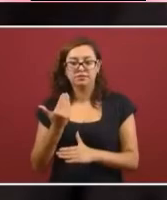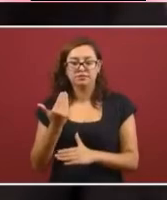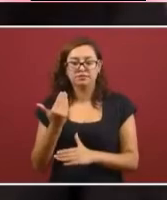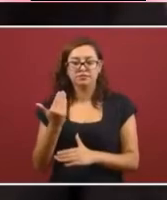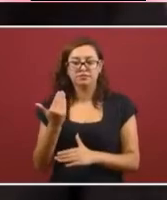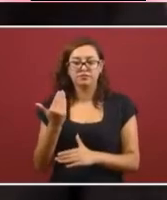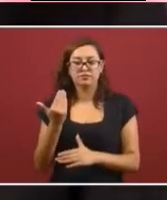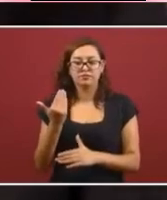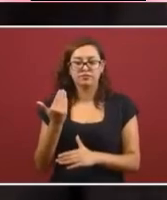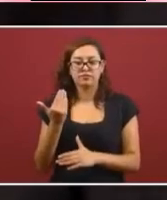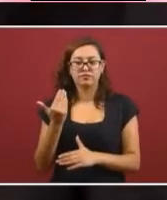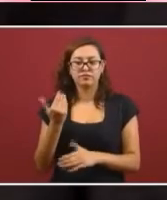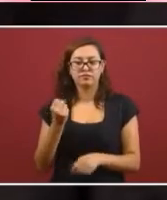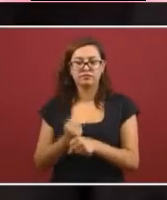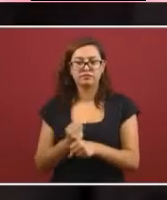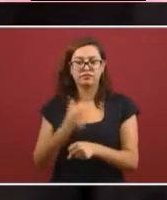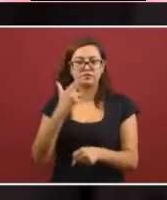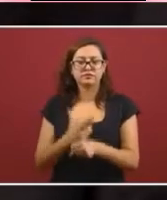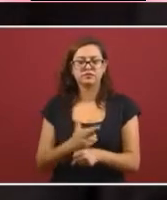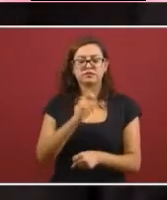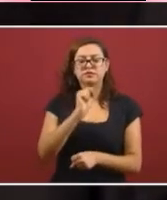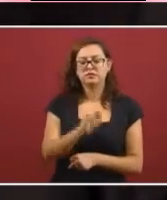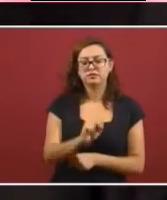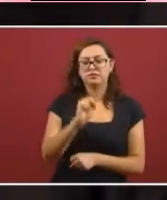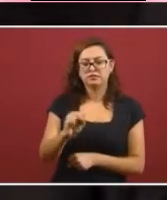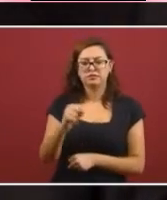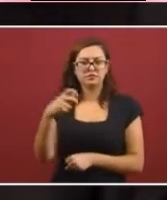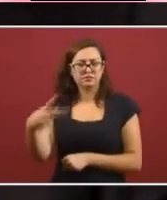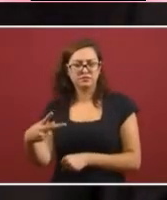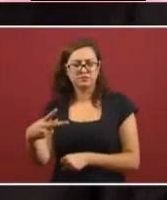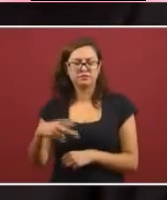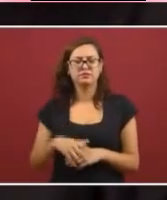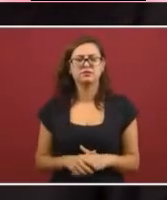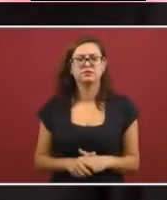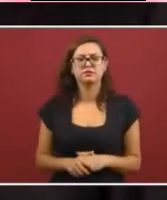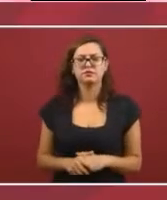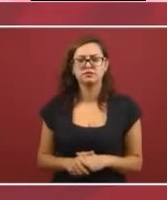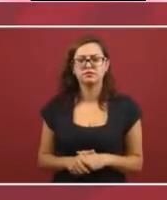the Secretary of Public Security.